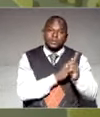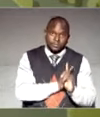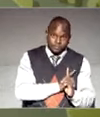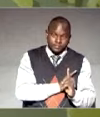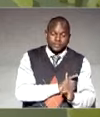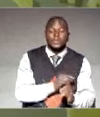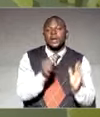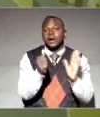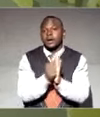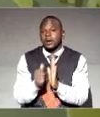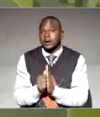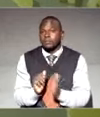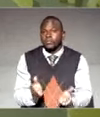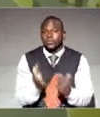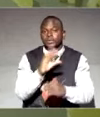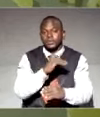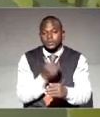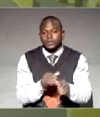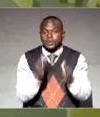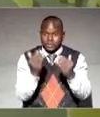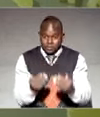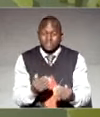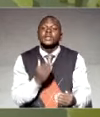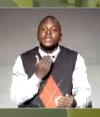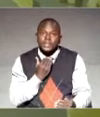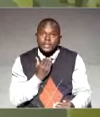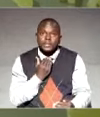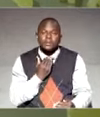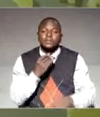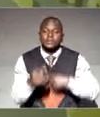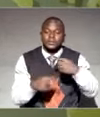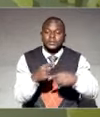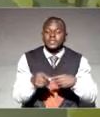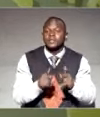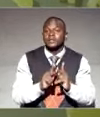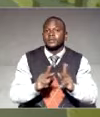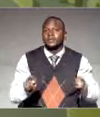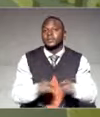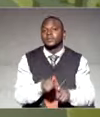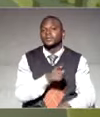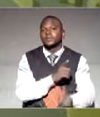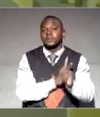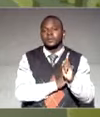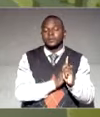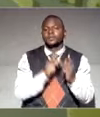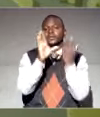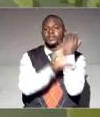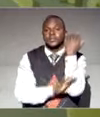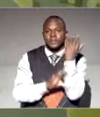agencies have grown in capacity and currently meet the needs to sustain peace and security in the